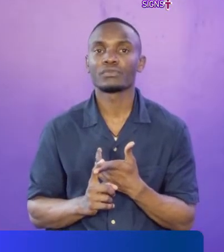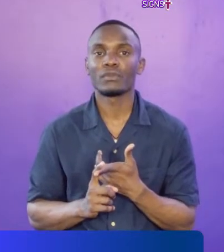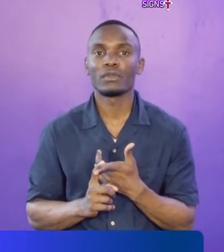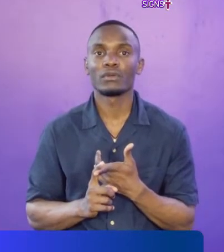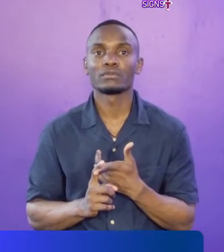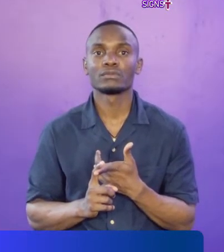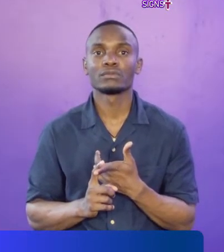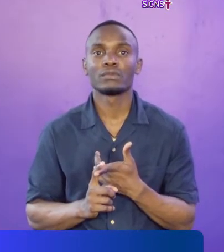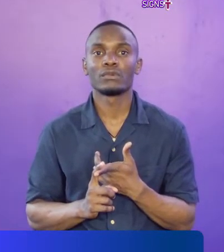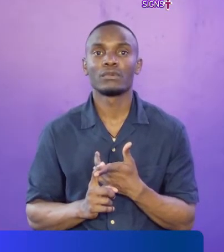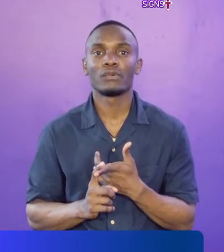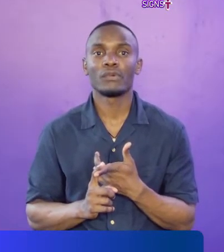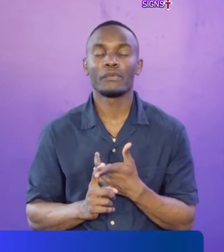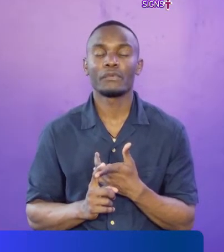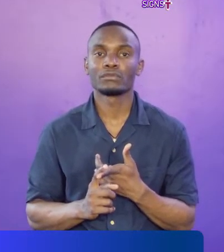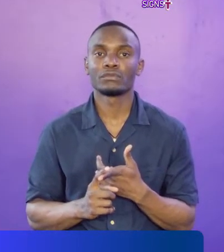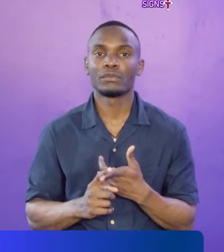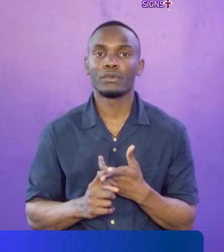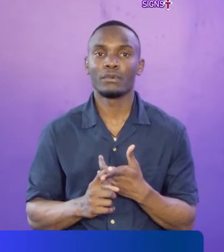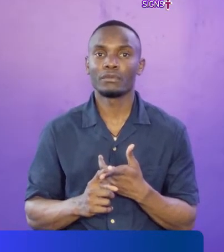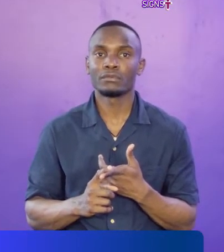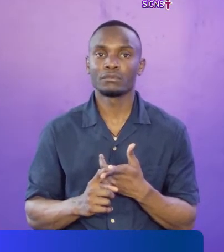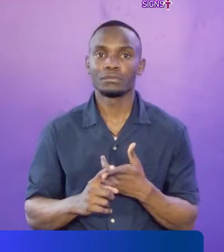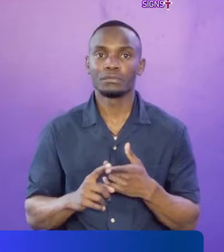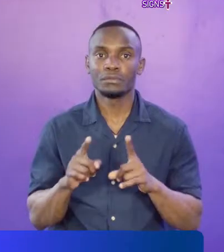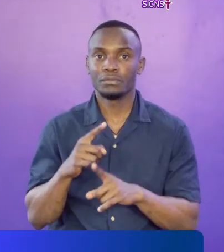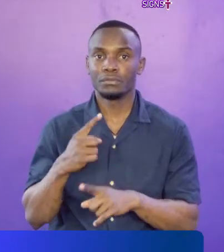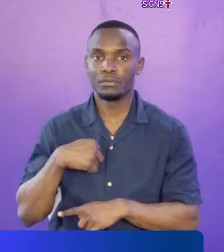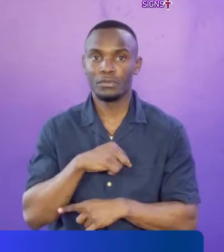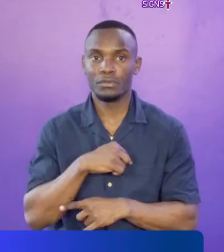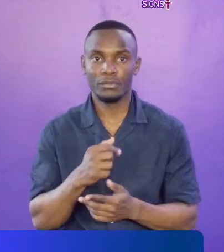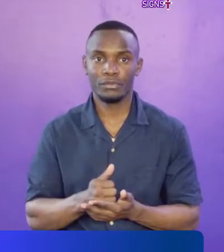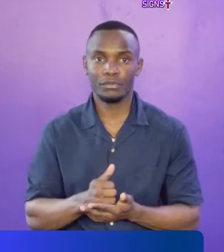been helping even the IEBC for since